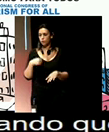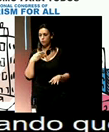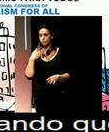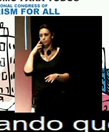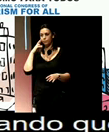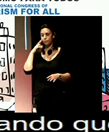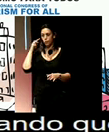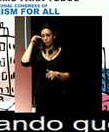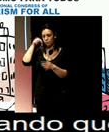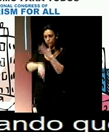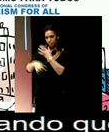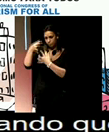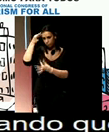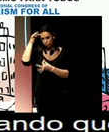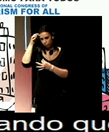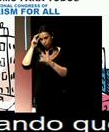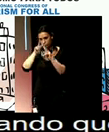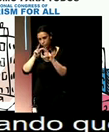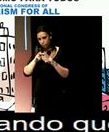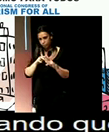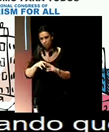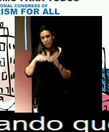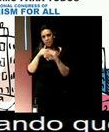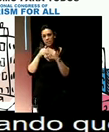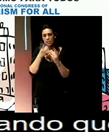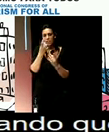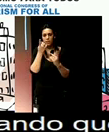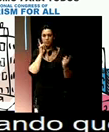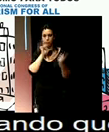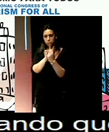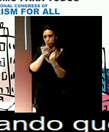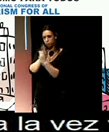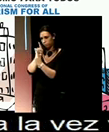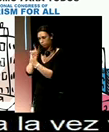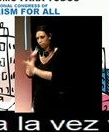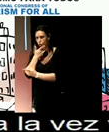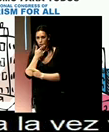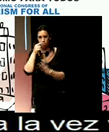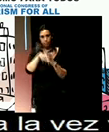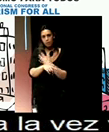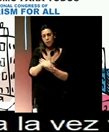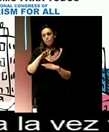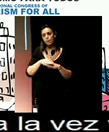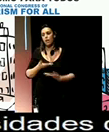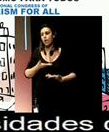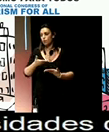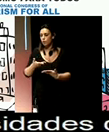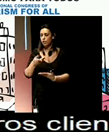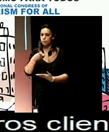but we want to take into account details, specific needs for each one of our clients. We want to help